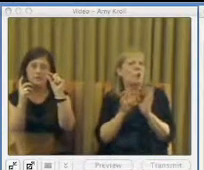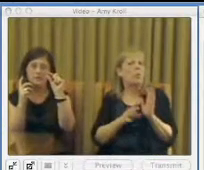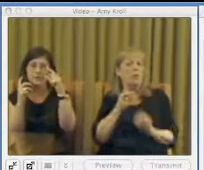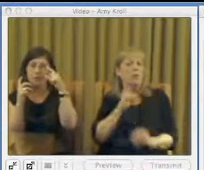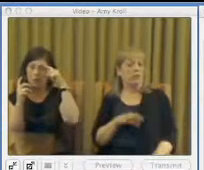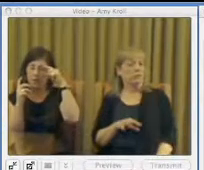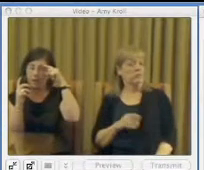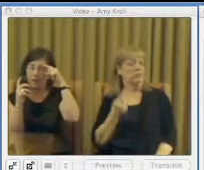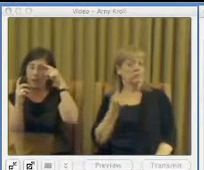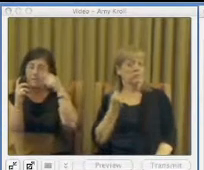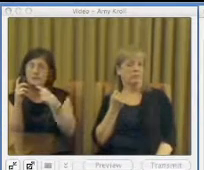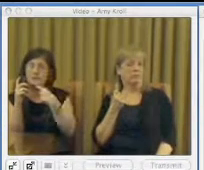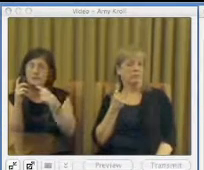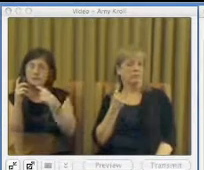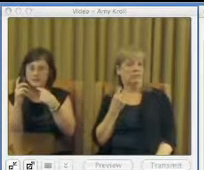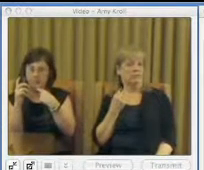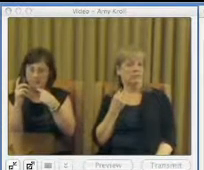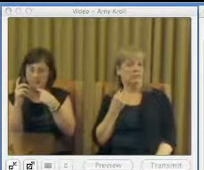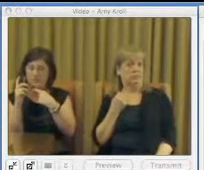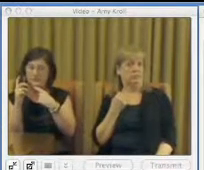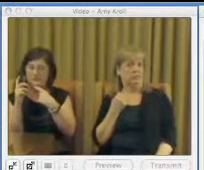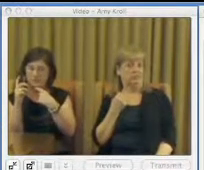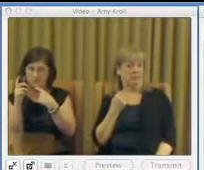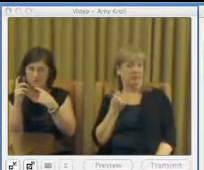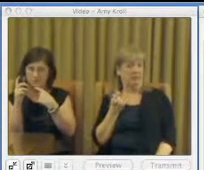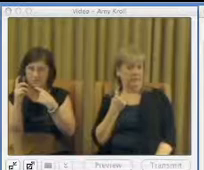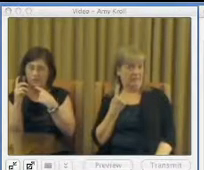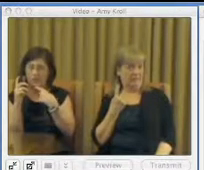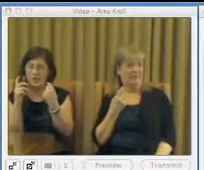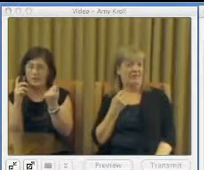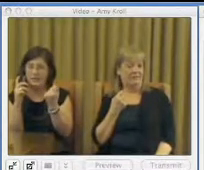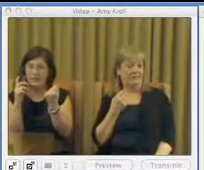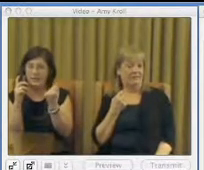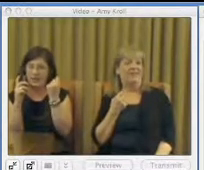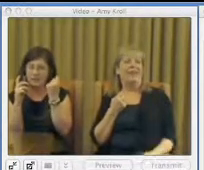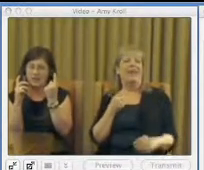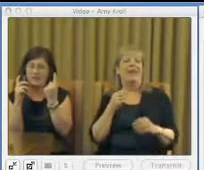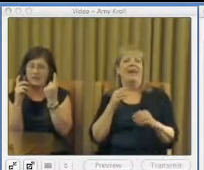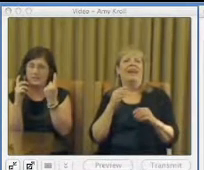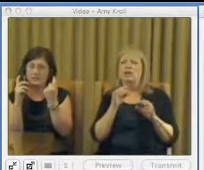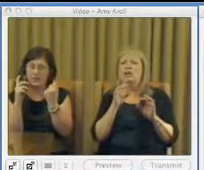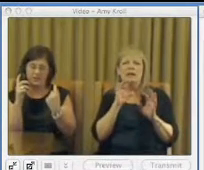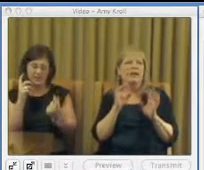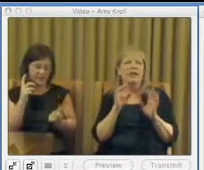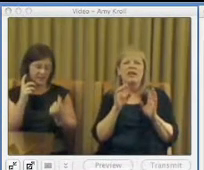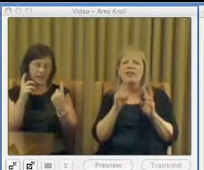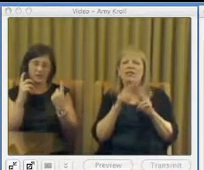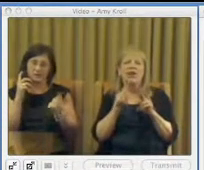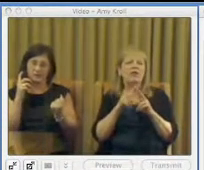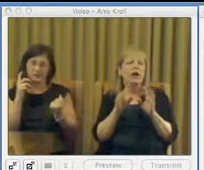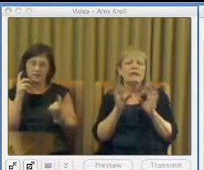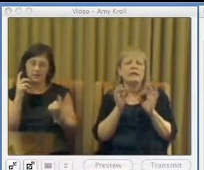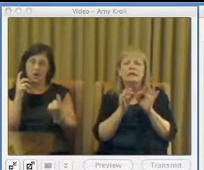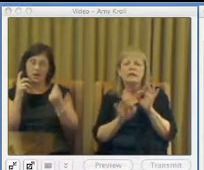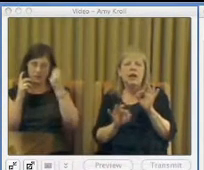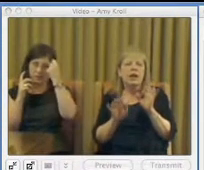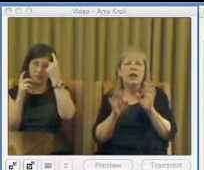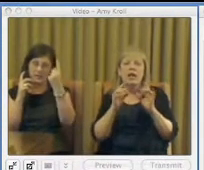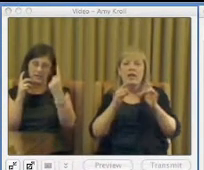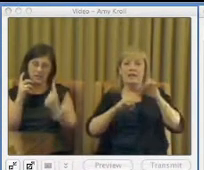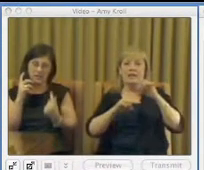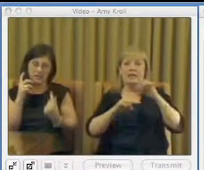tiny, tiny, eyebrow raise, slight move of the head, and a very, very, I